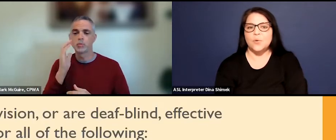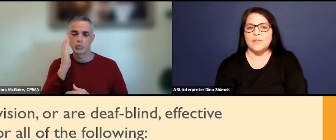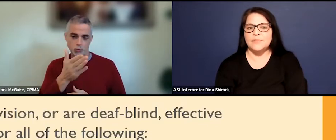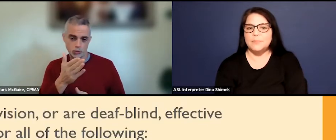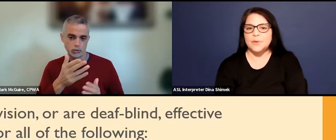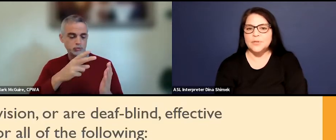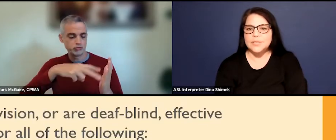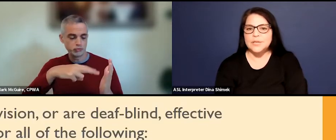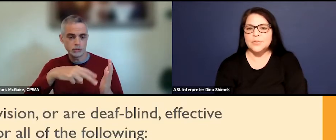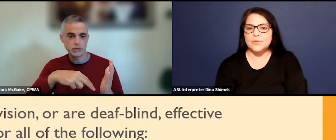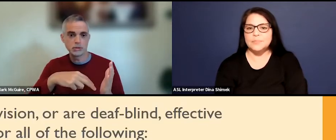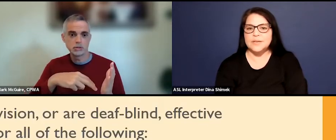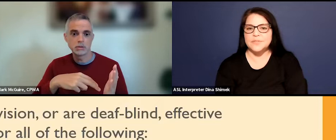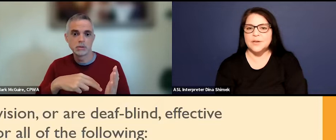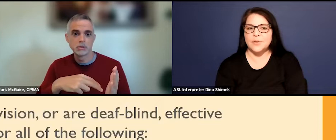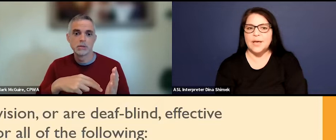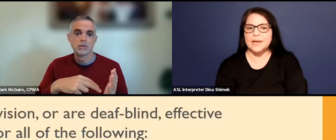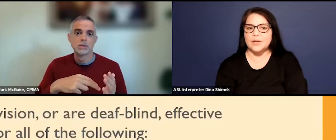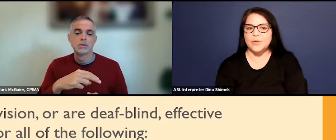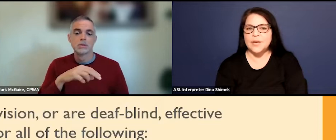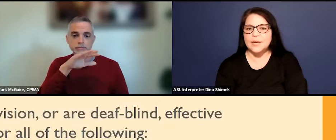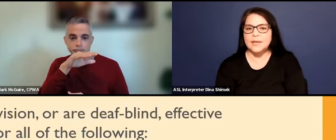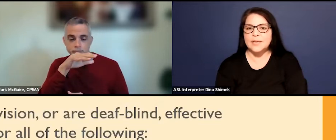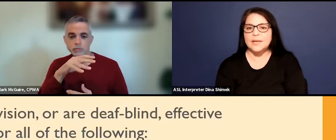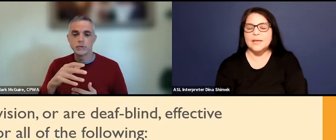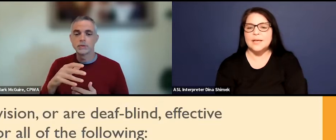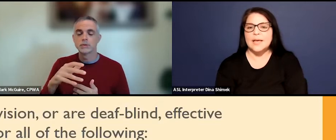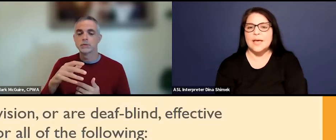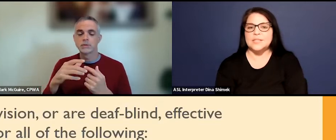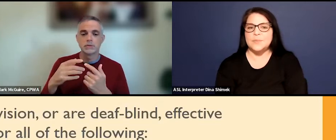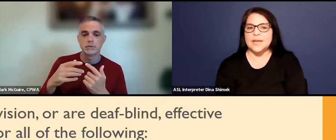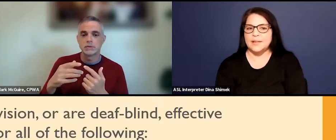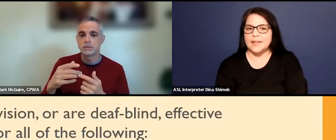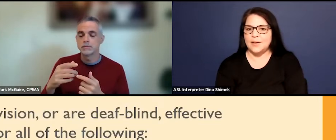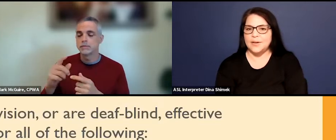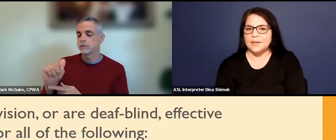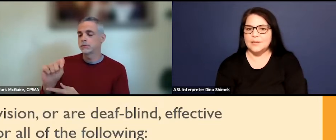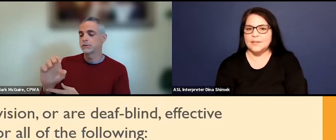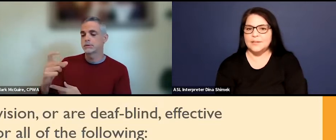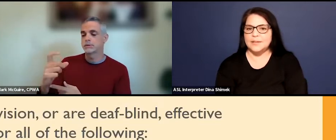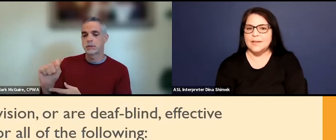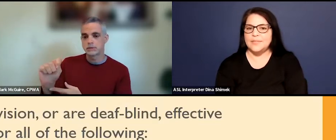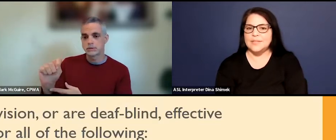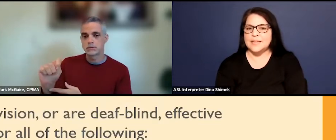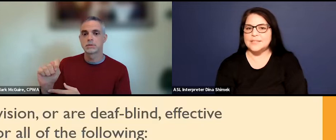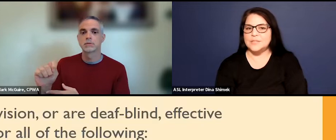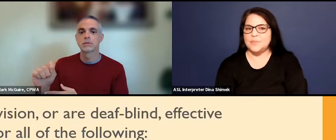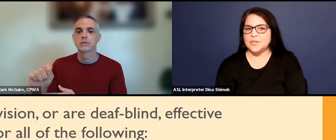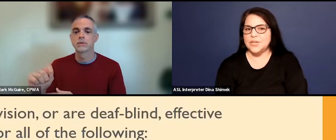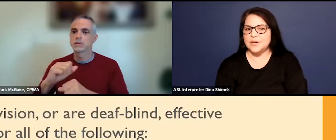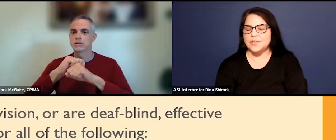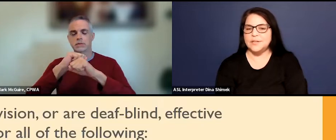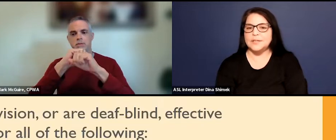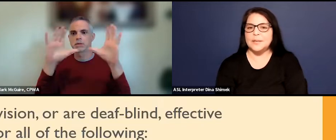accessing a qualified person who themselves can go ahead and read and speak out loud the text that's